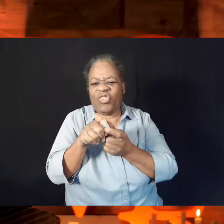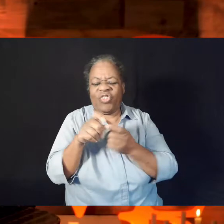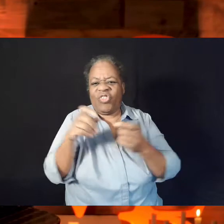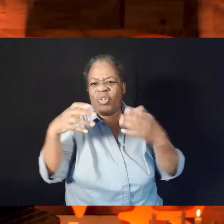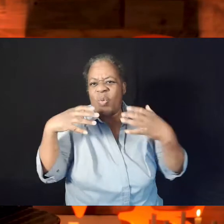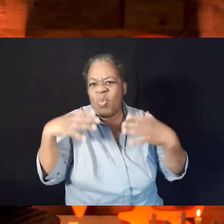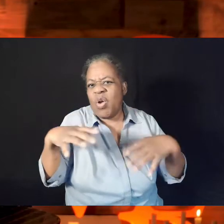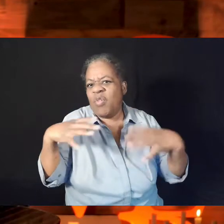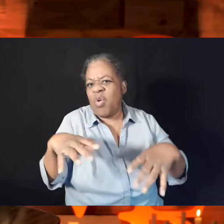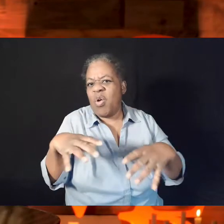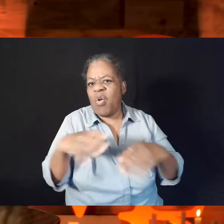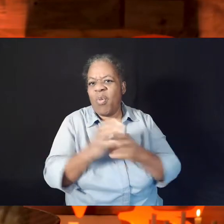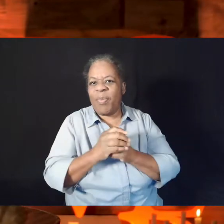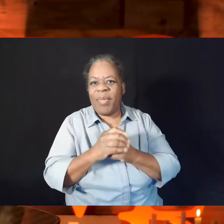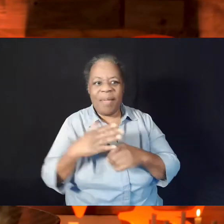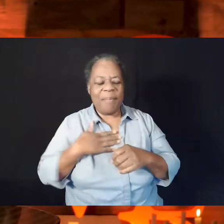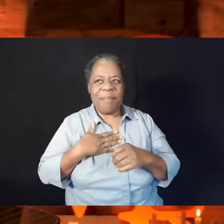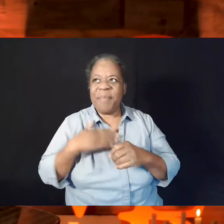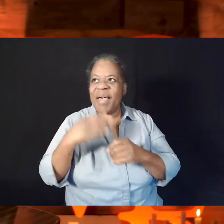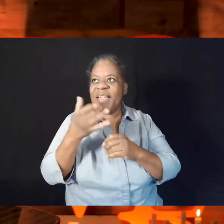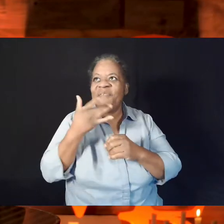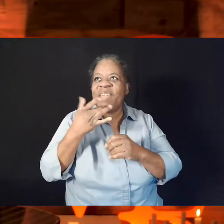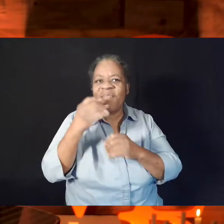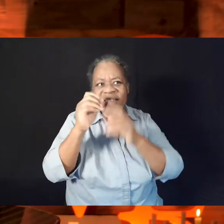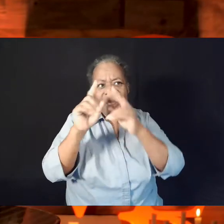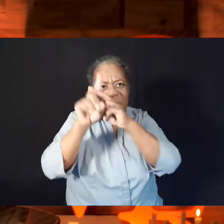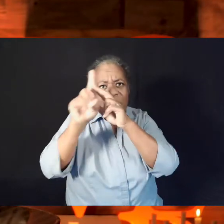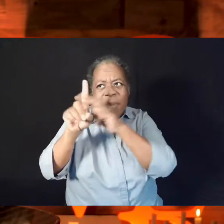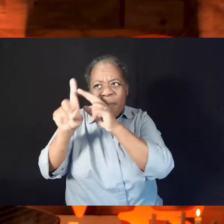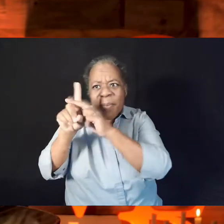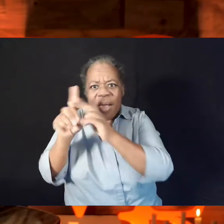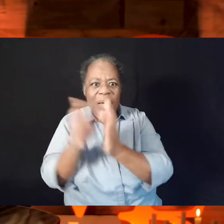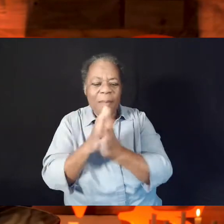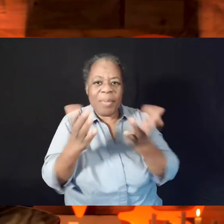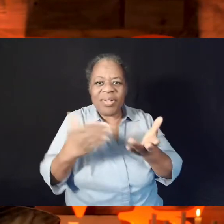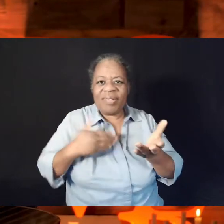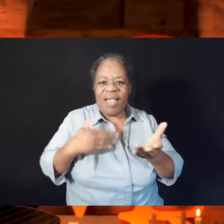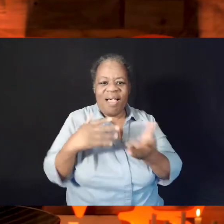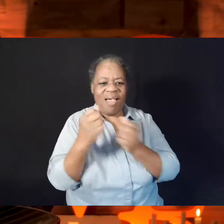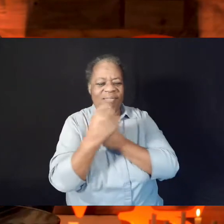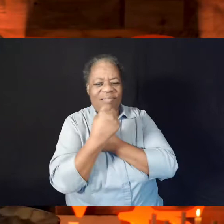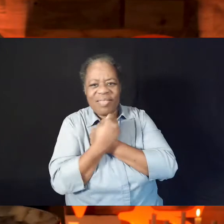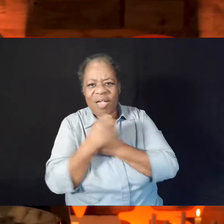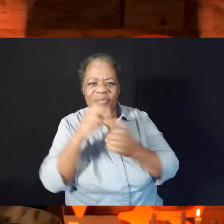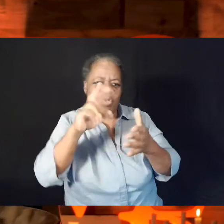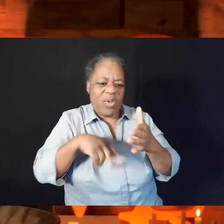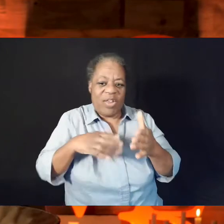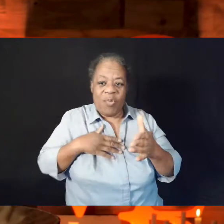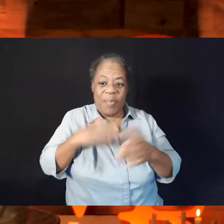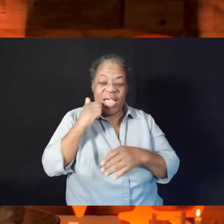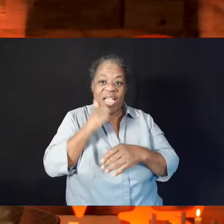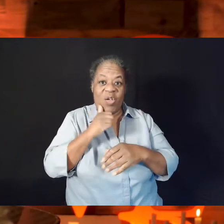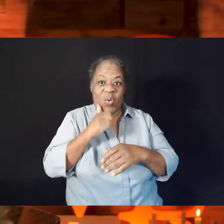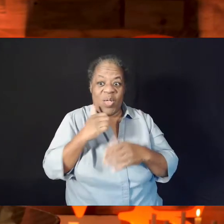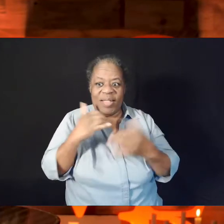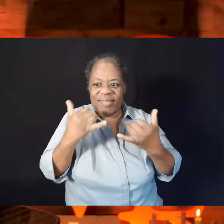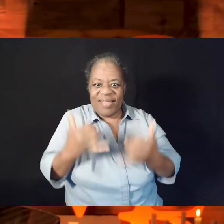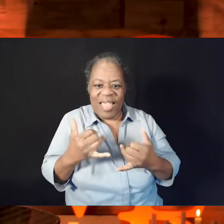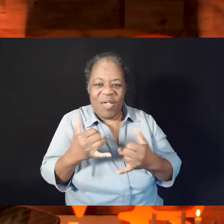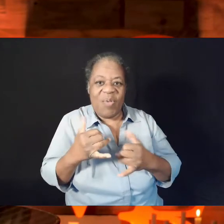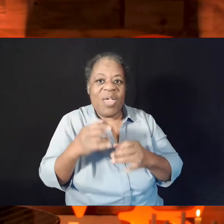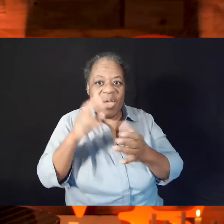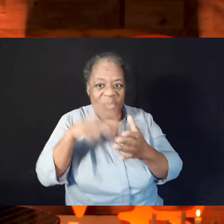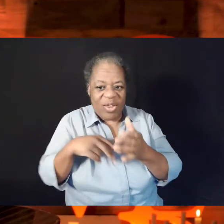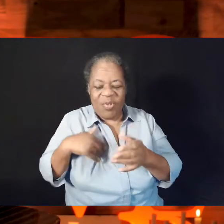my own favorites flood my mind. Books I loved reading to our girls, and now I read to my grandkids. Have